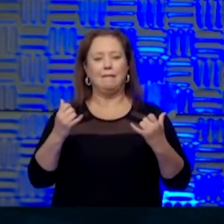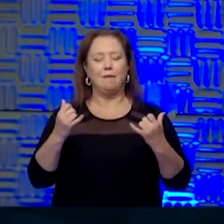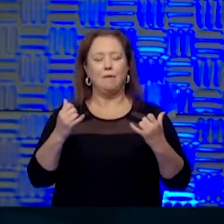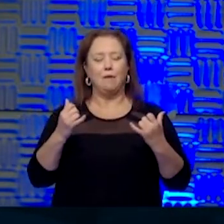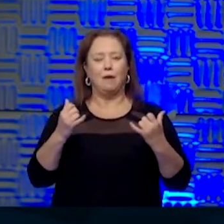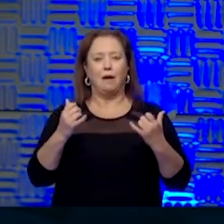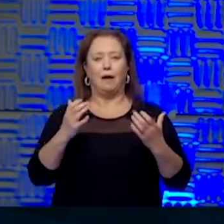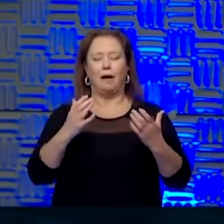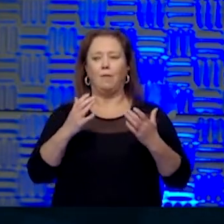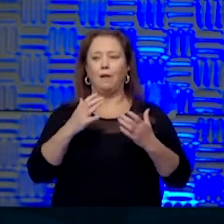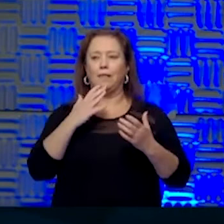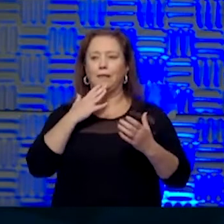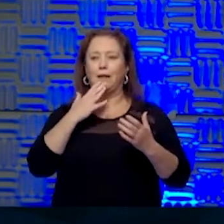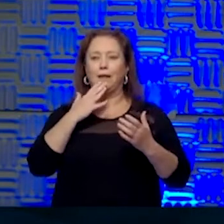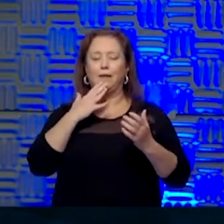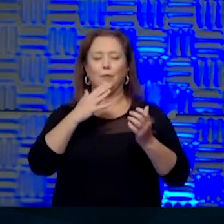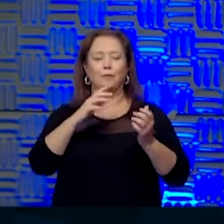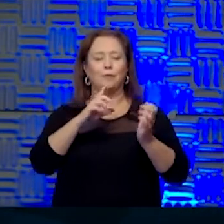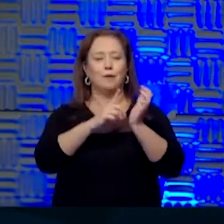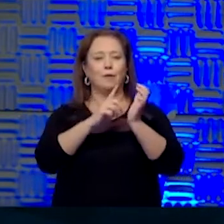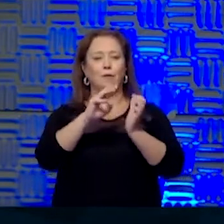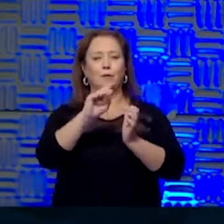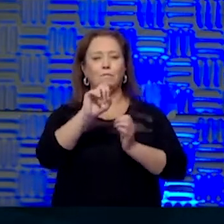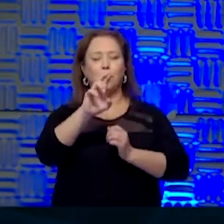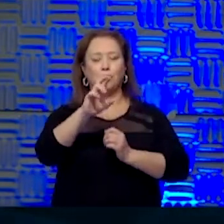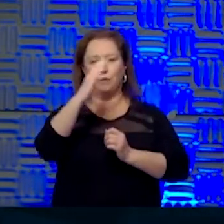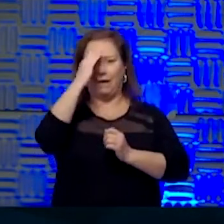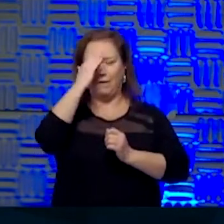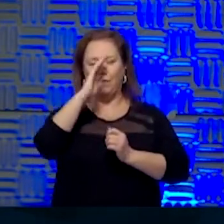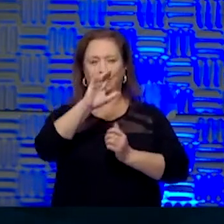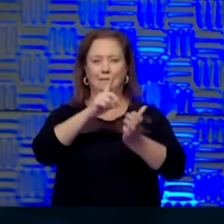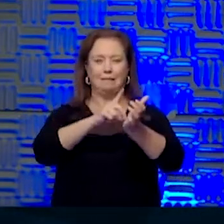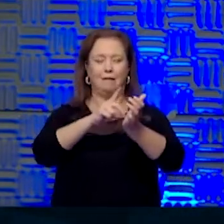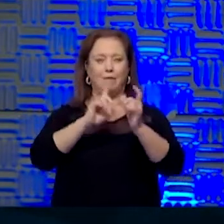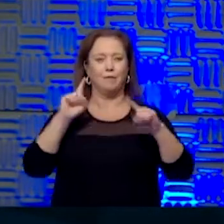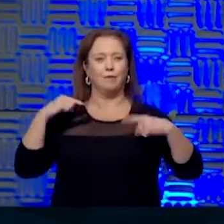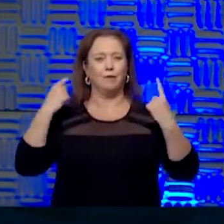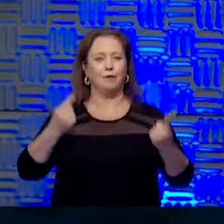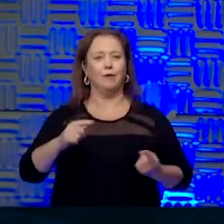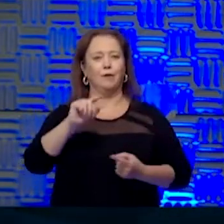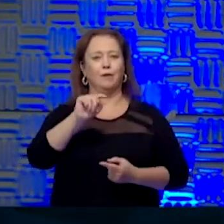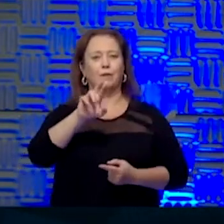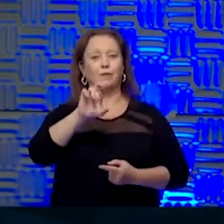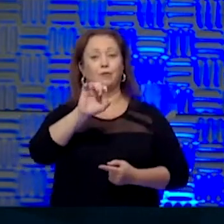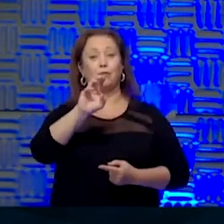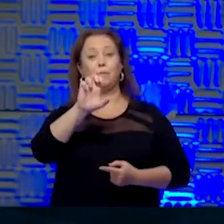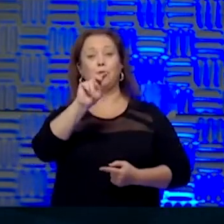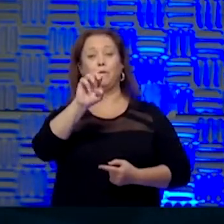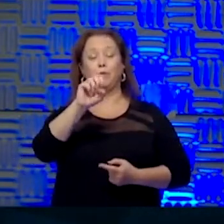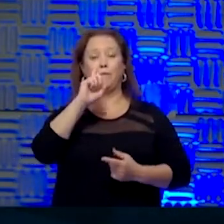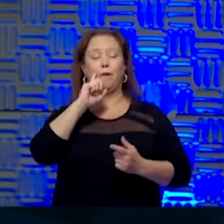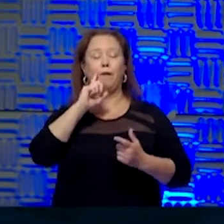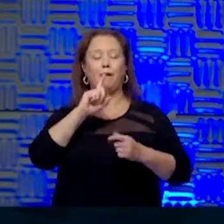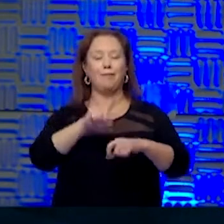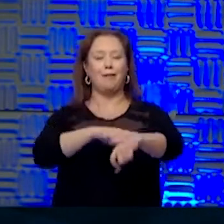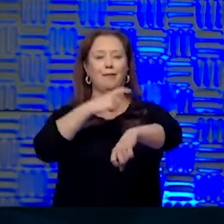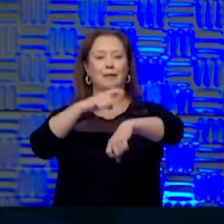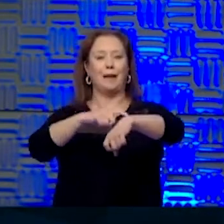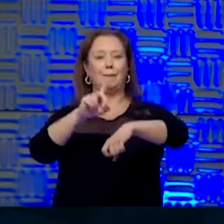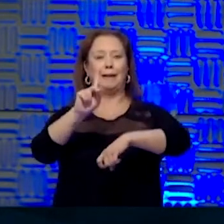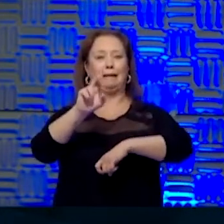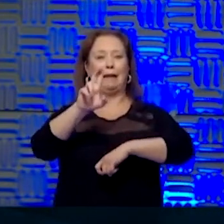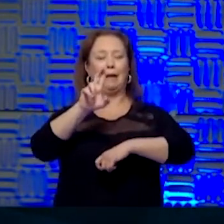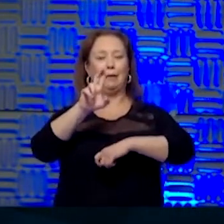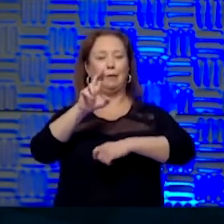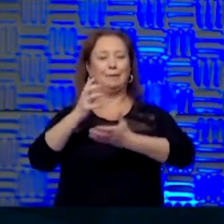want to compliment Dr. Moser, who I've known as a physician in Tribune for a long time. KU picked him